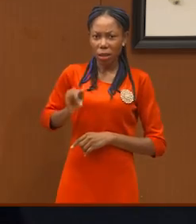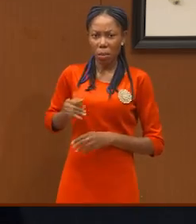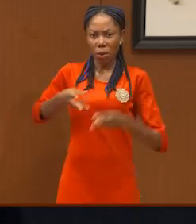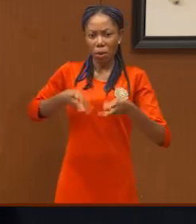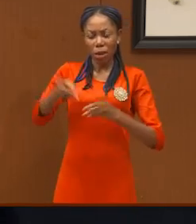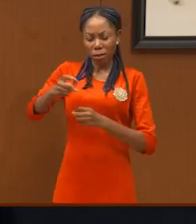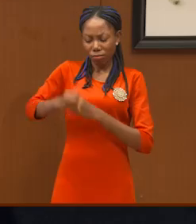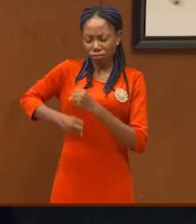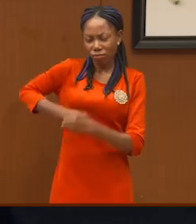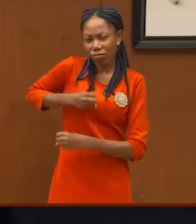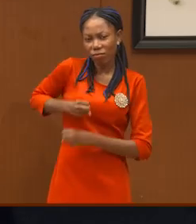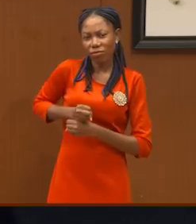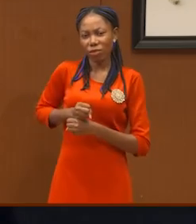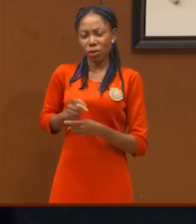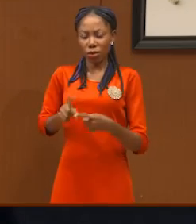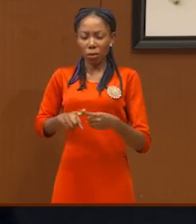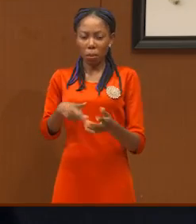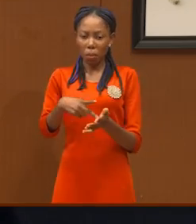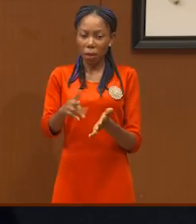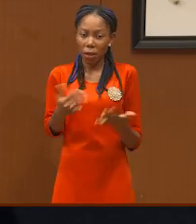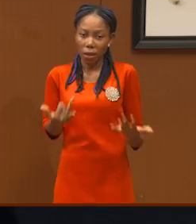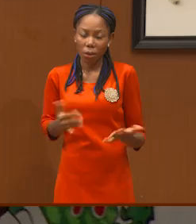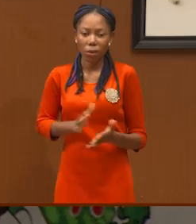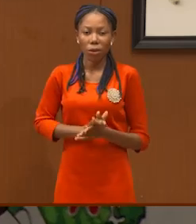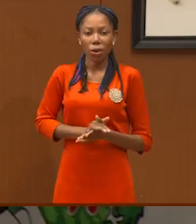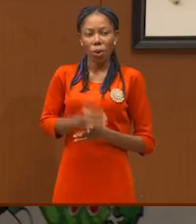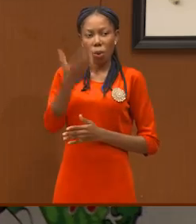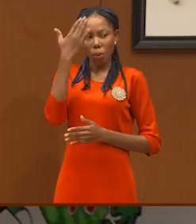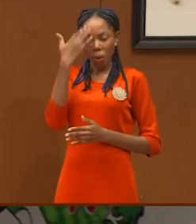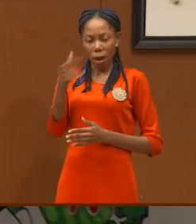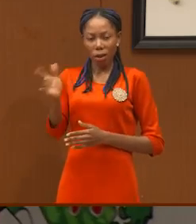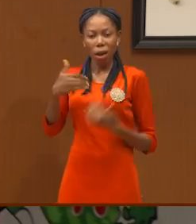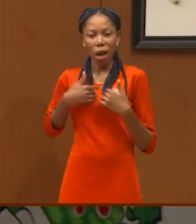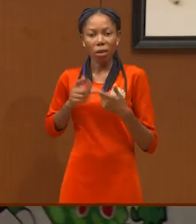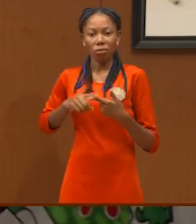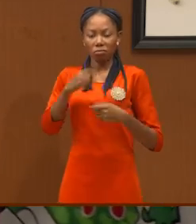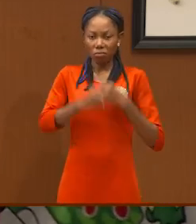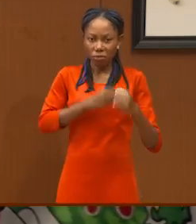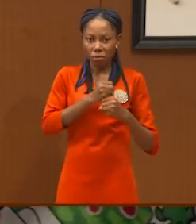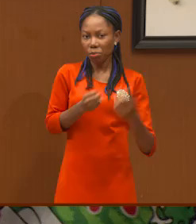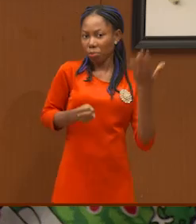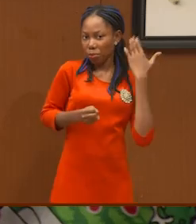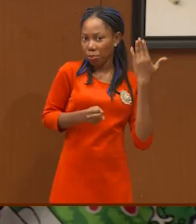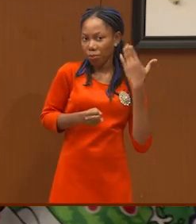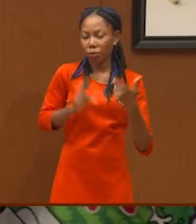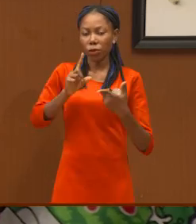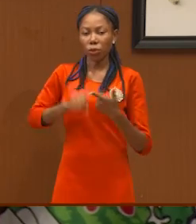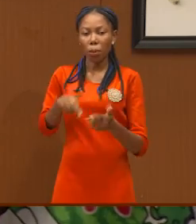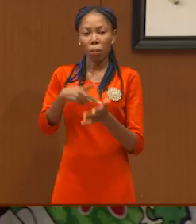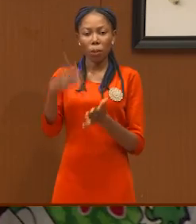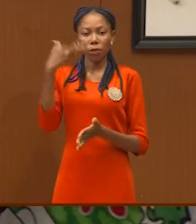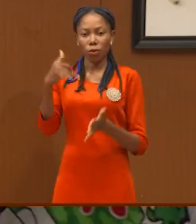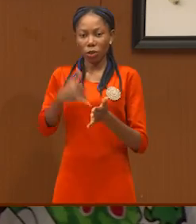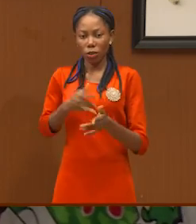struggle to pay you off now. He probably would have struggled to pay off in order to retain